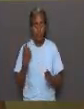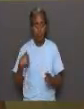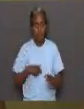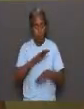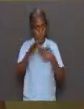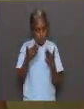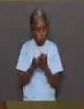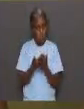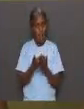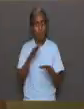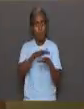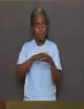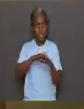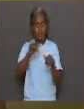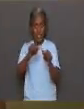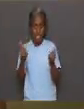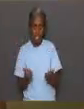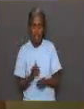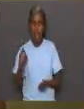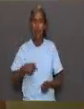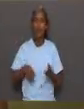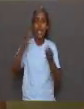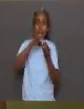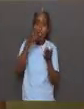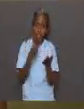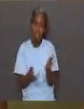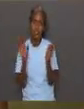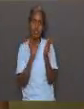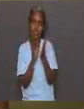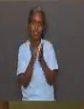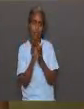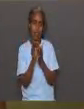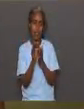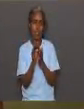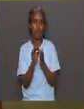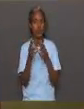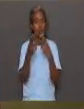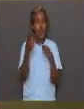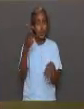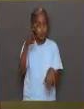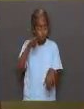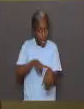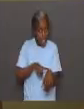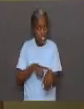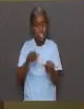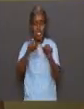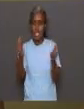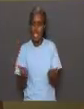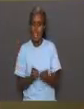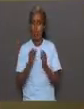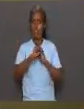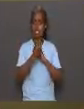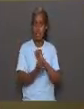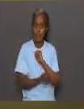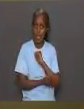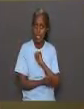For our total surface area, we add this number to twice the area